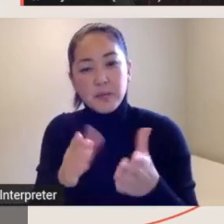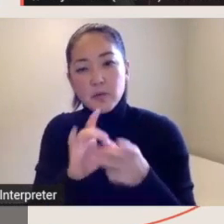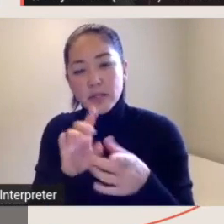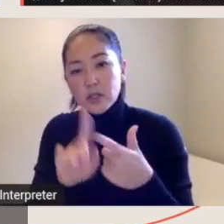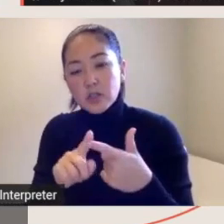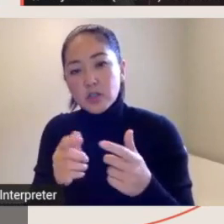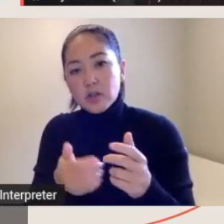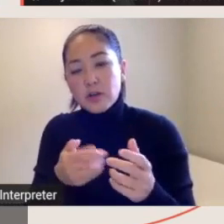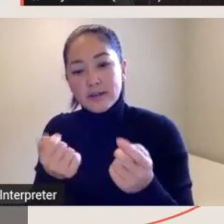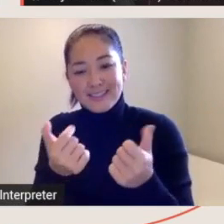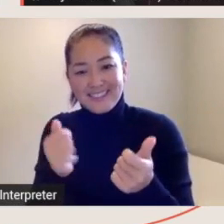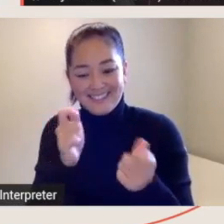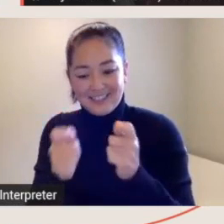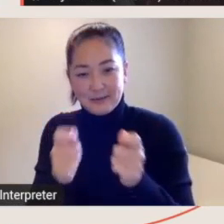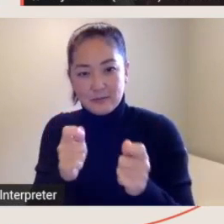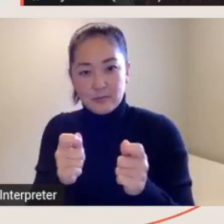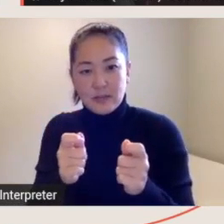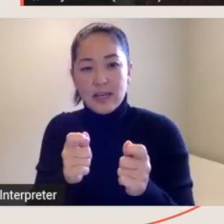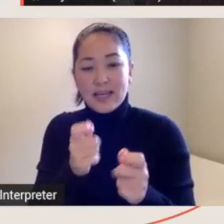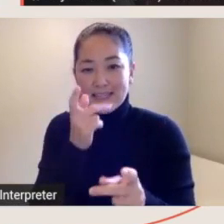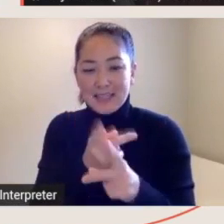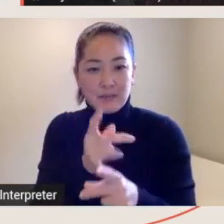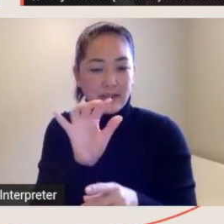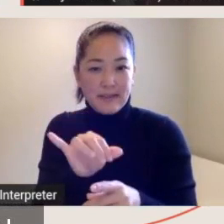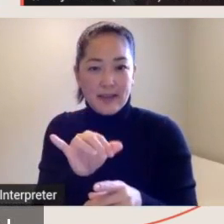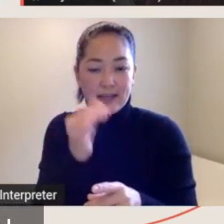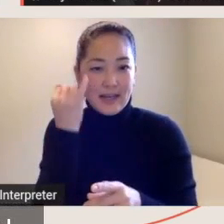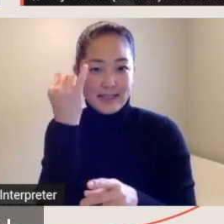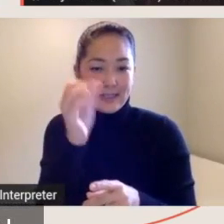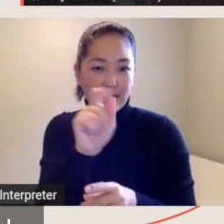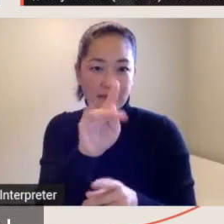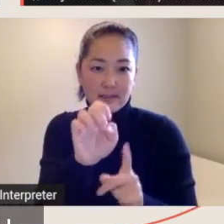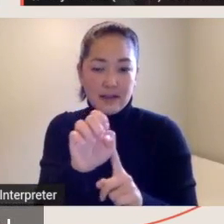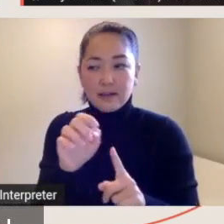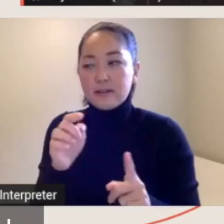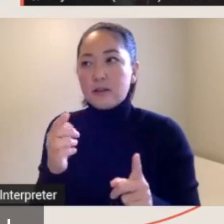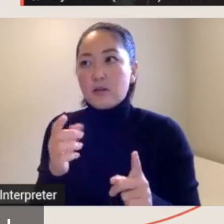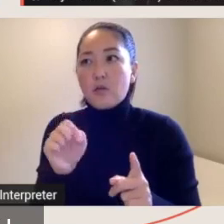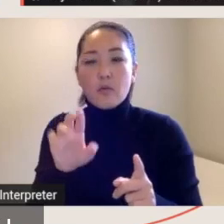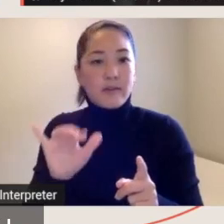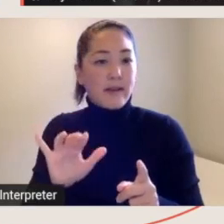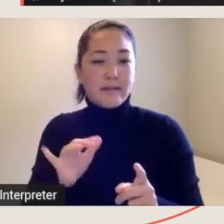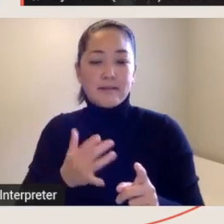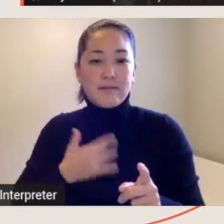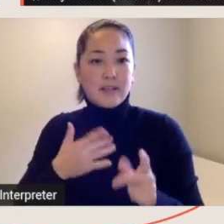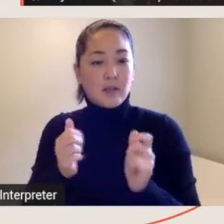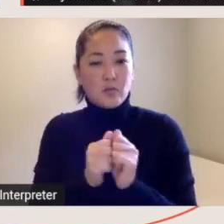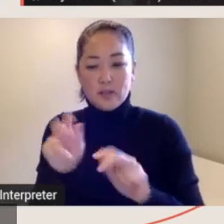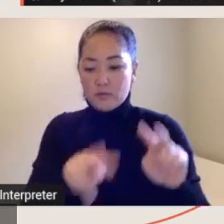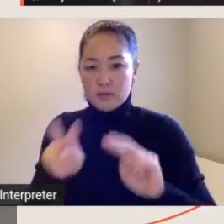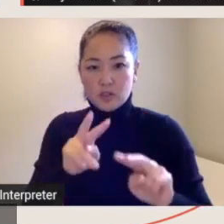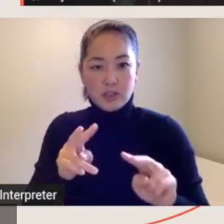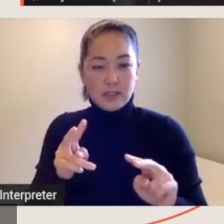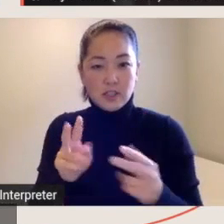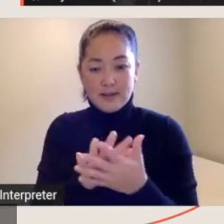what it was like constructing those scenes and sticking to that whole sort of, you know, just that feeling that you have with observational film of really just being there